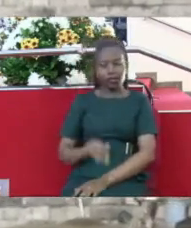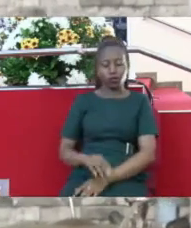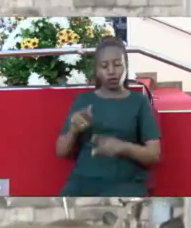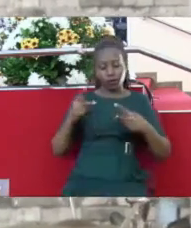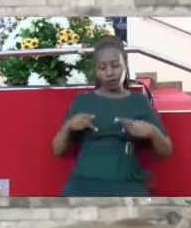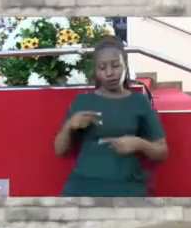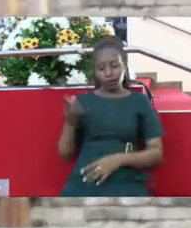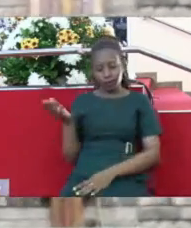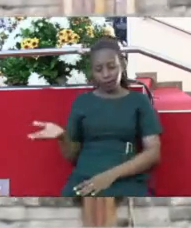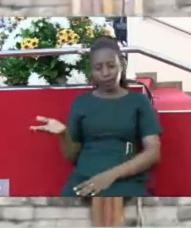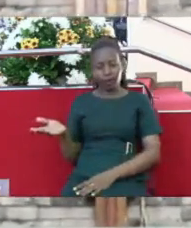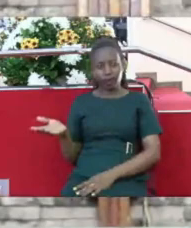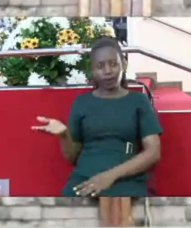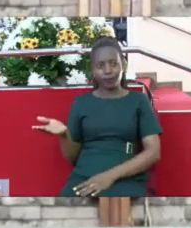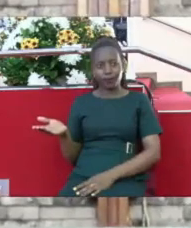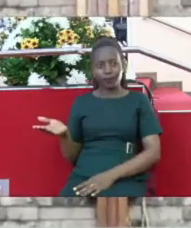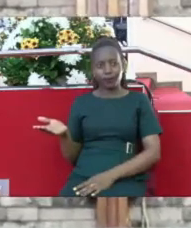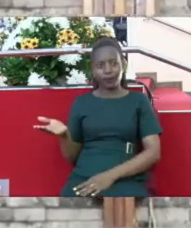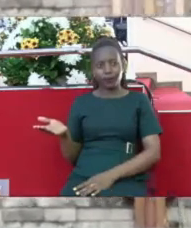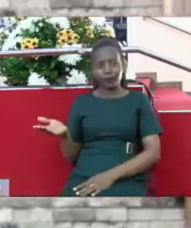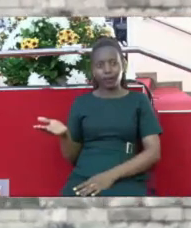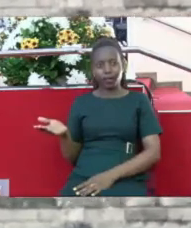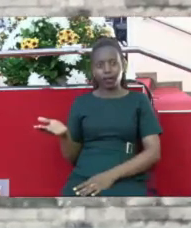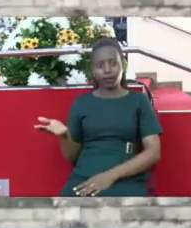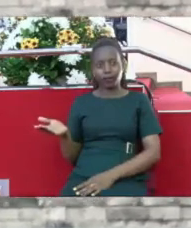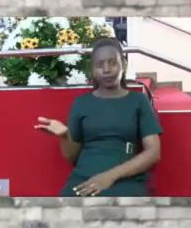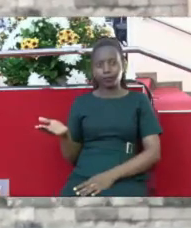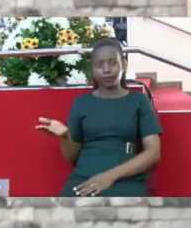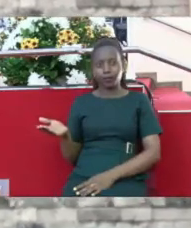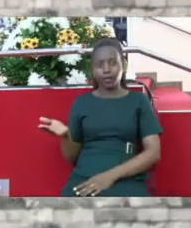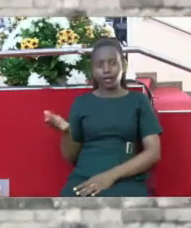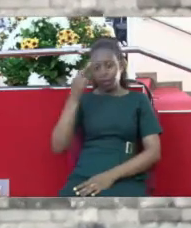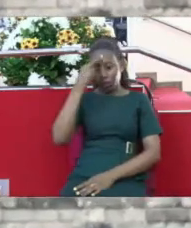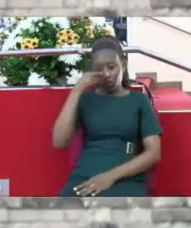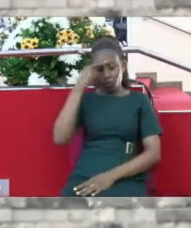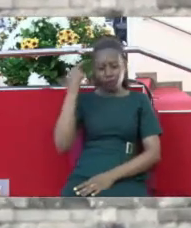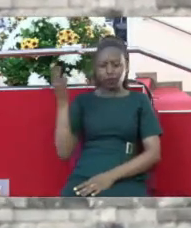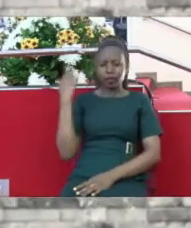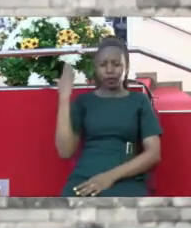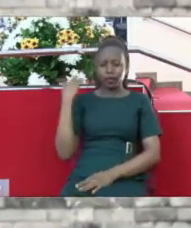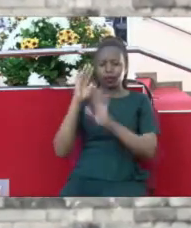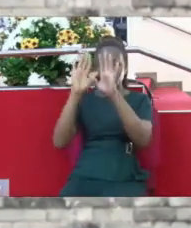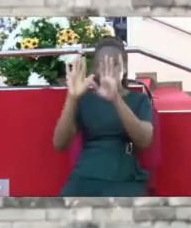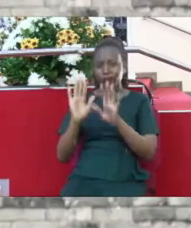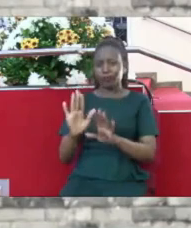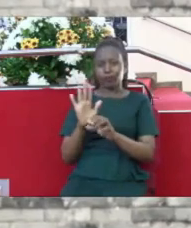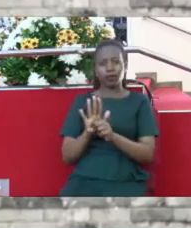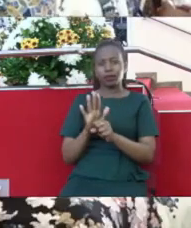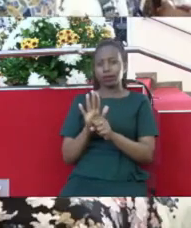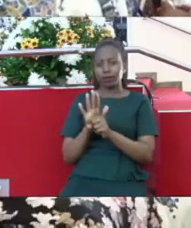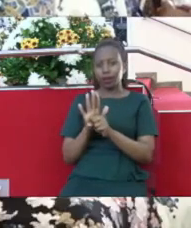kwao. Because then they were placed, they were very, Rome then was very very important. Roma ilikuwa katika mji